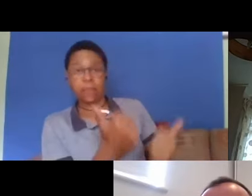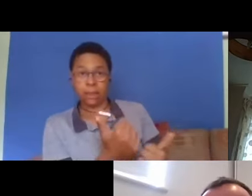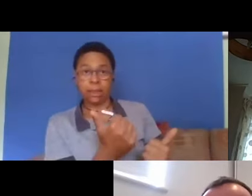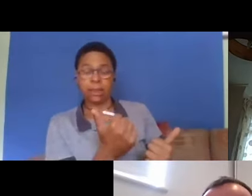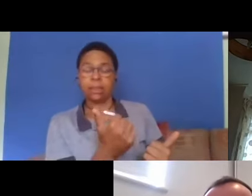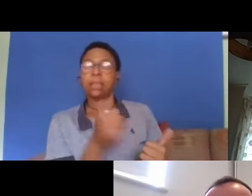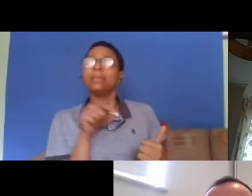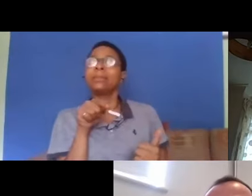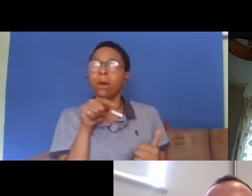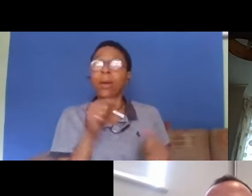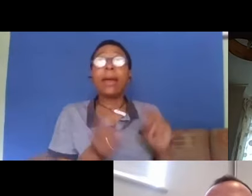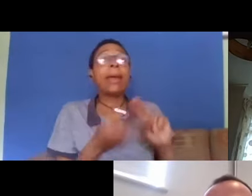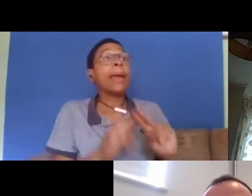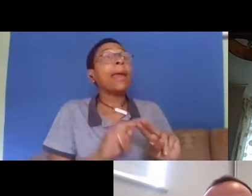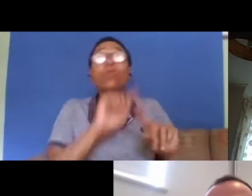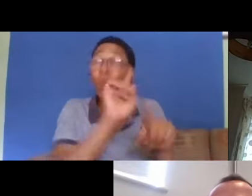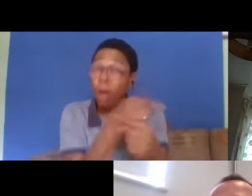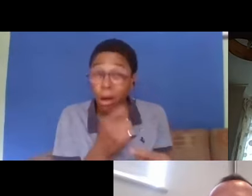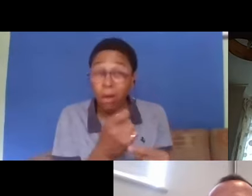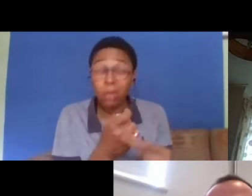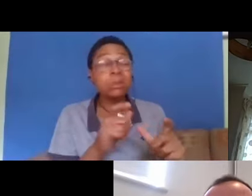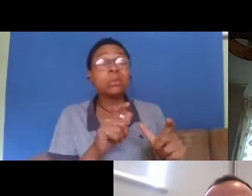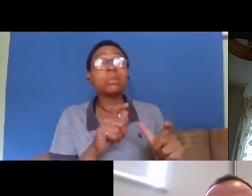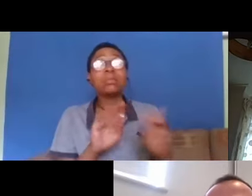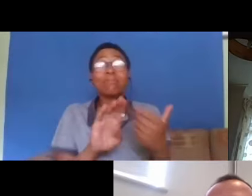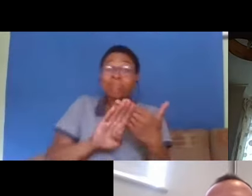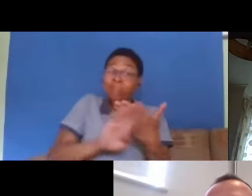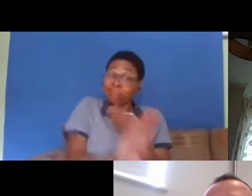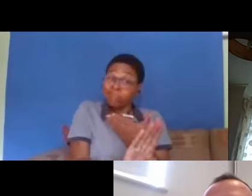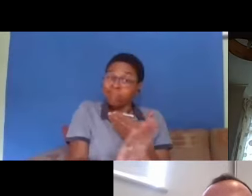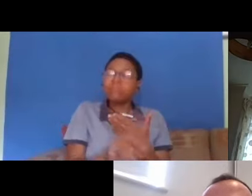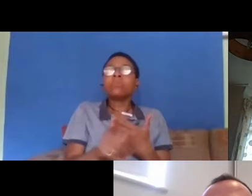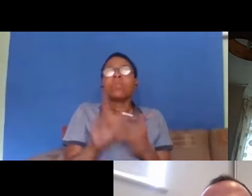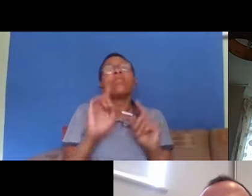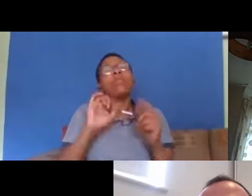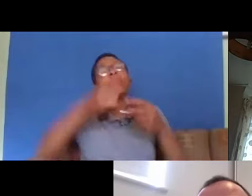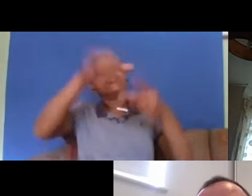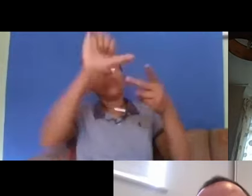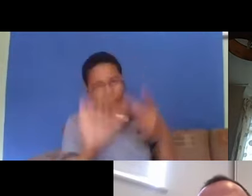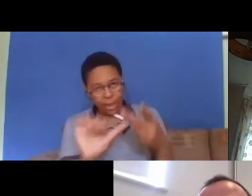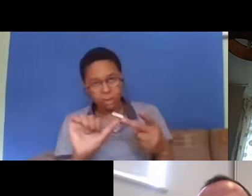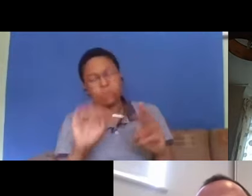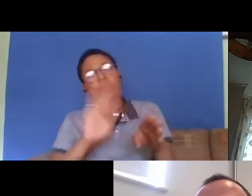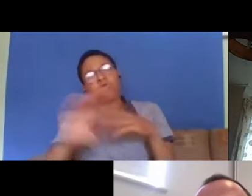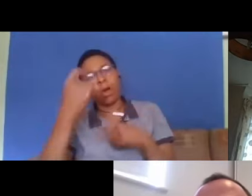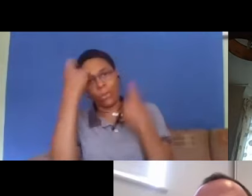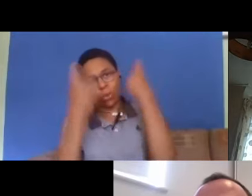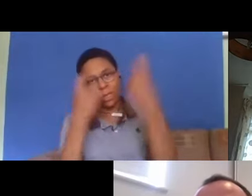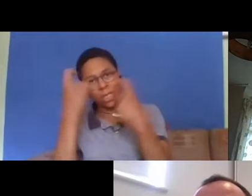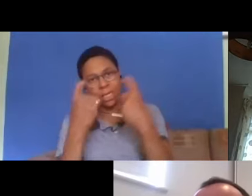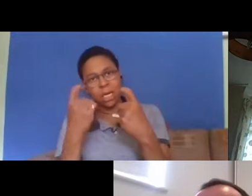fixed team comes into play, because that's the mitigation measure to try and keep it safe.